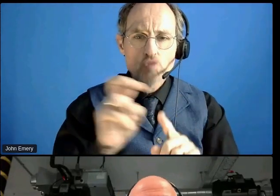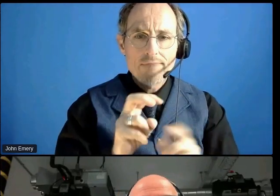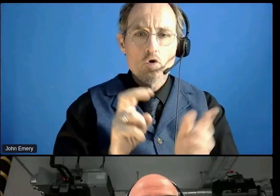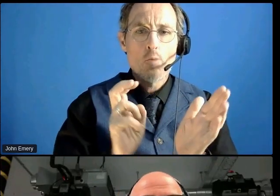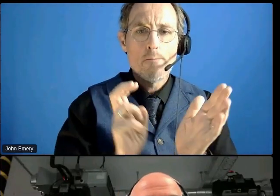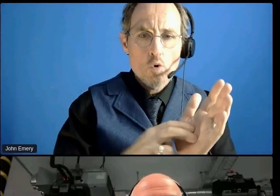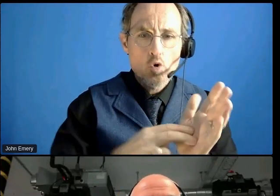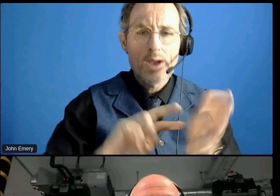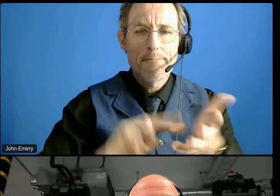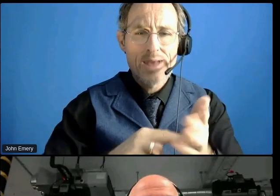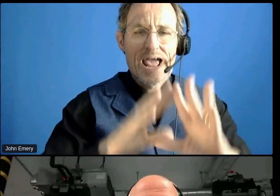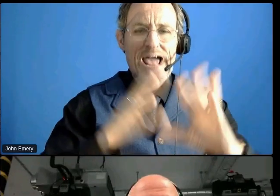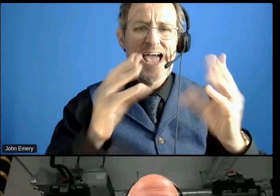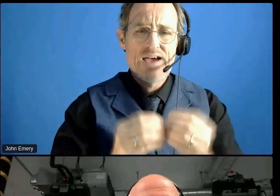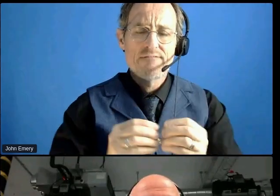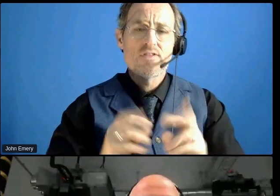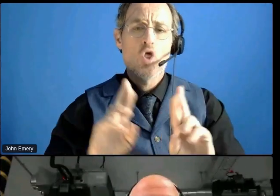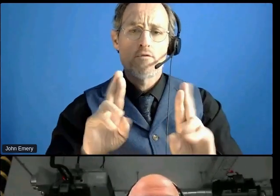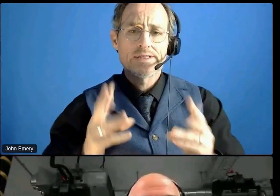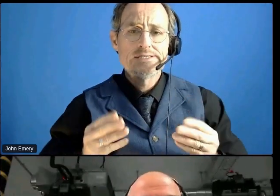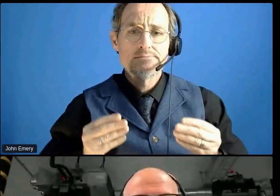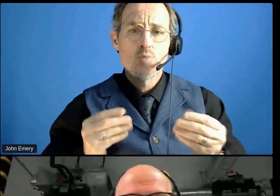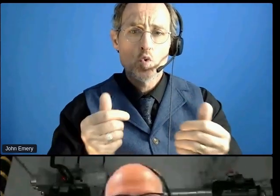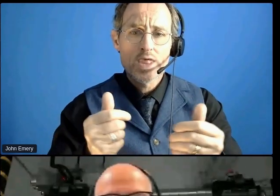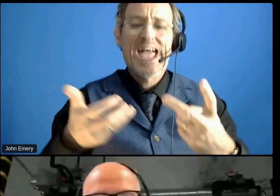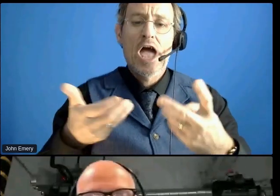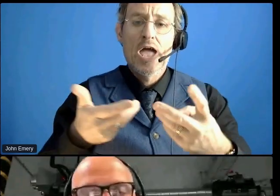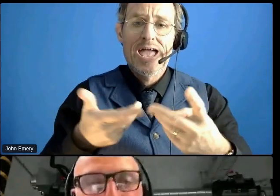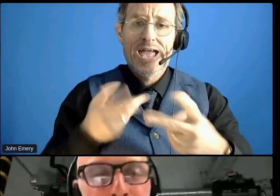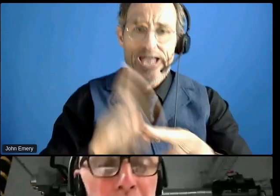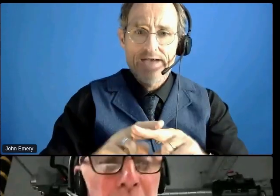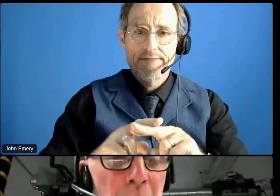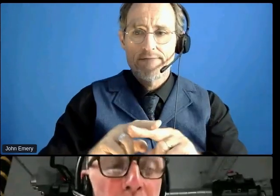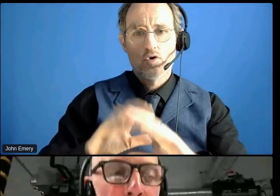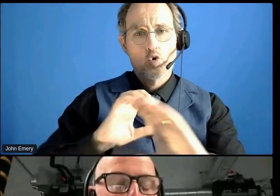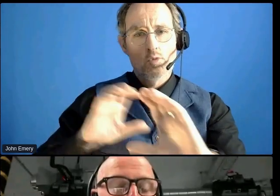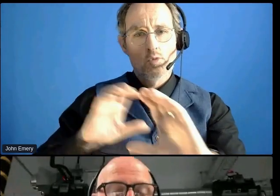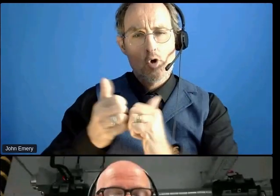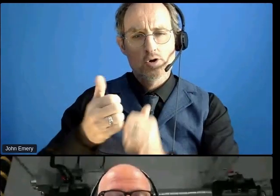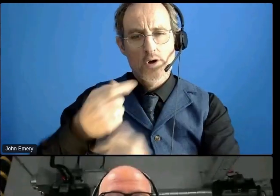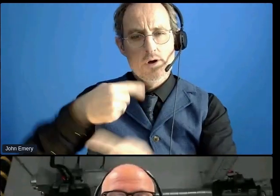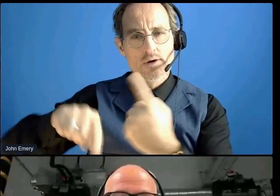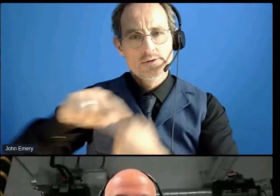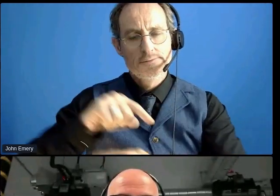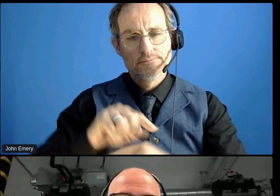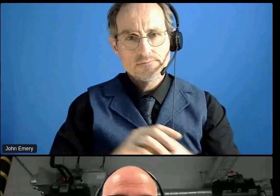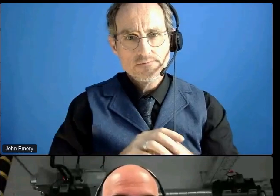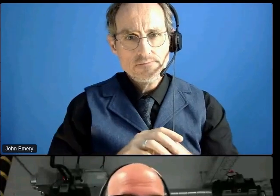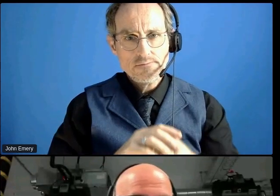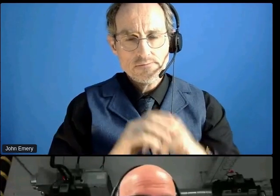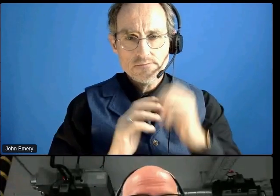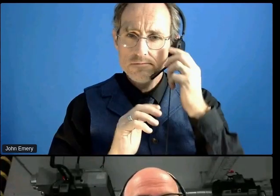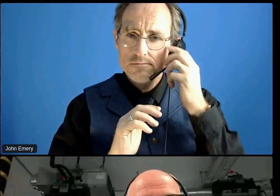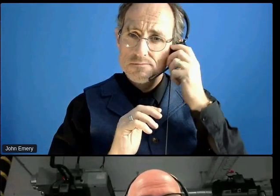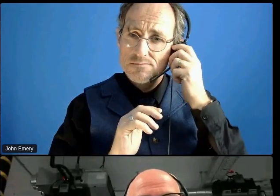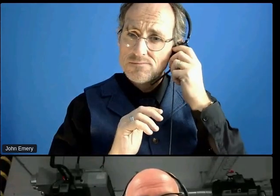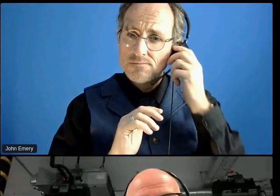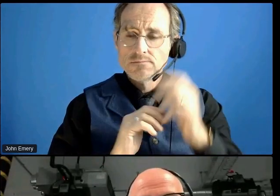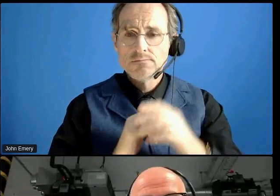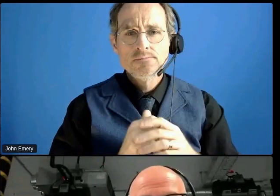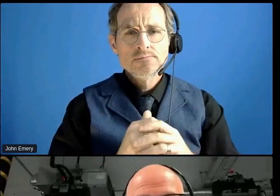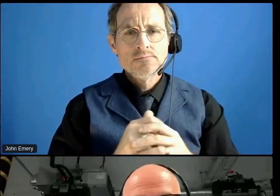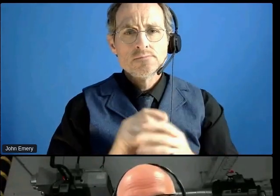disabilities, letting people try and feel what it might be like for someone with a disability. And we just ran our first one in